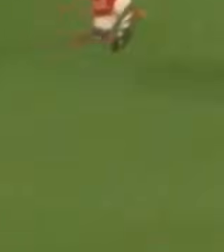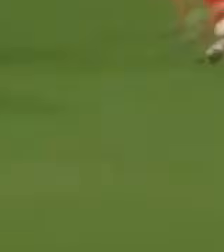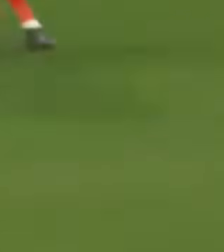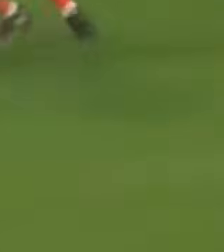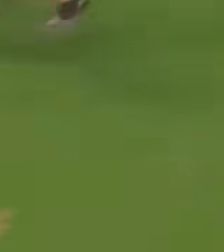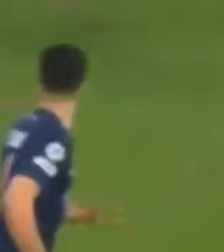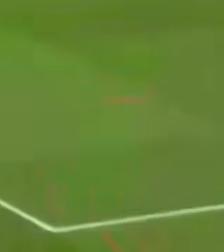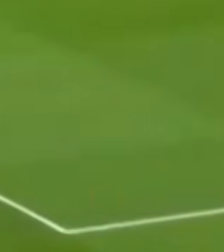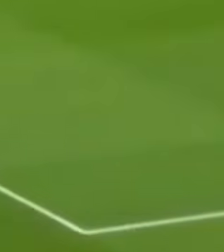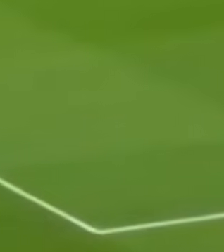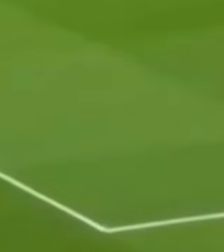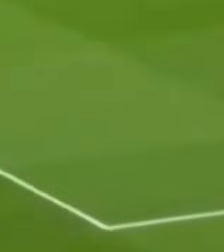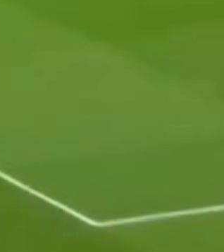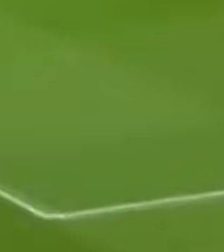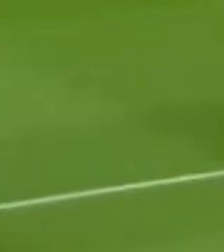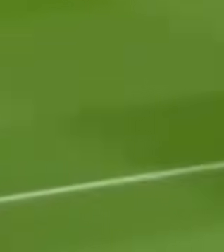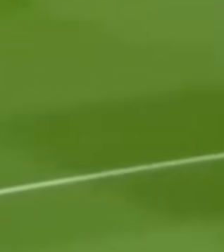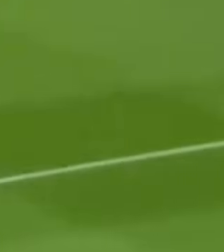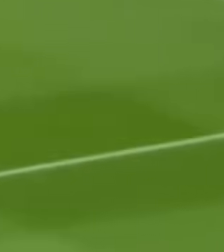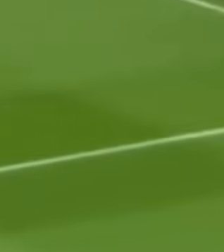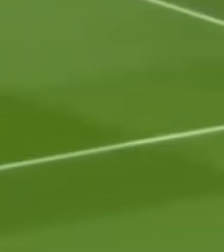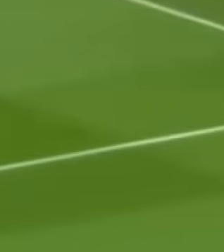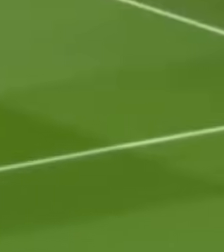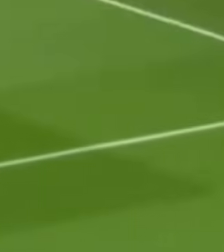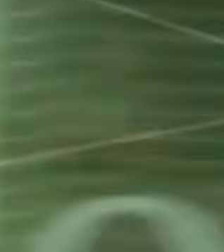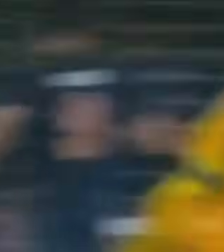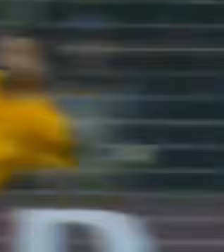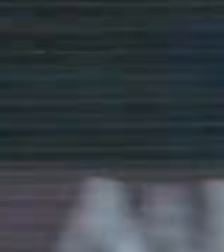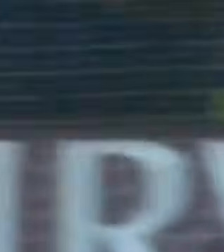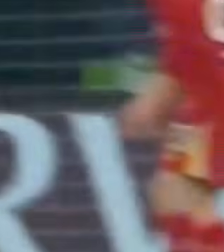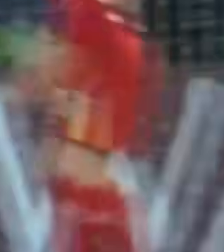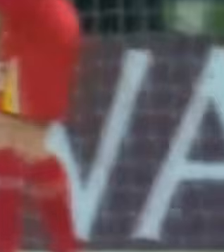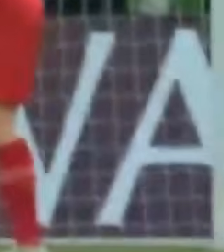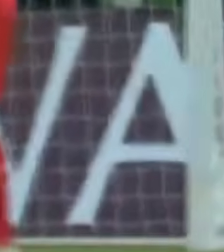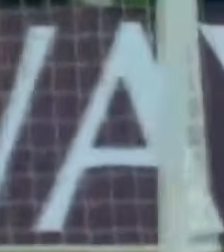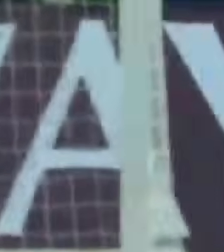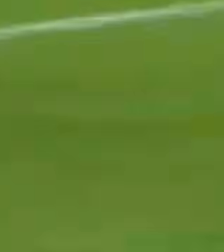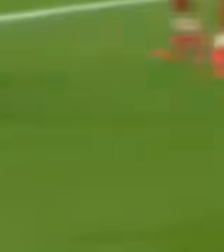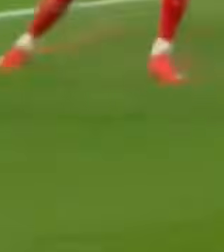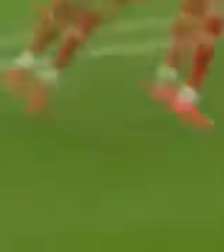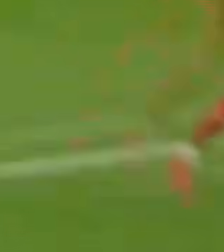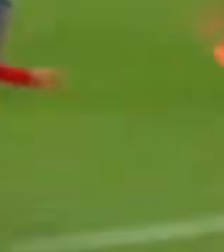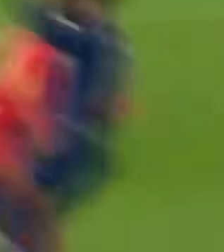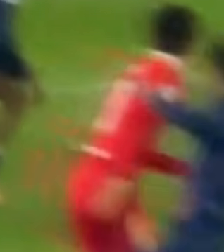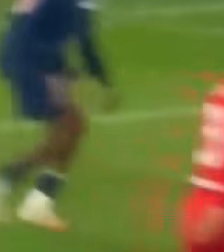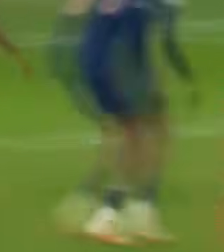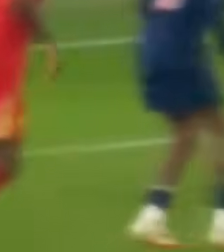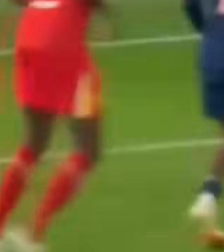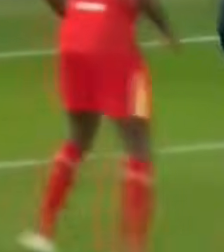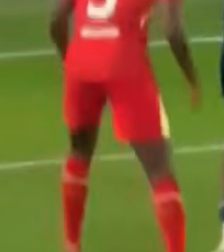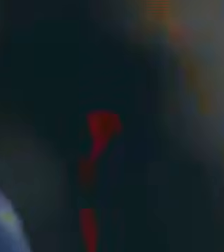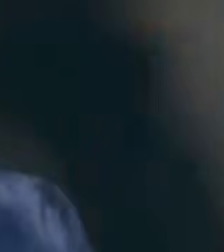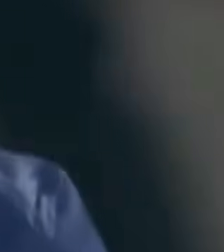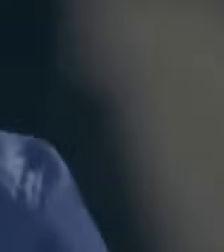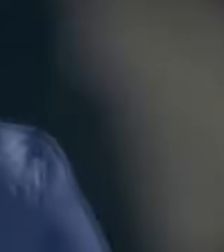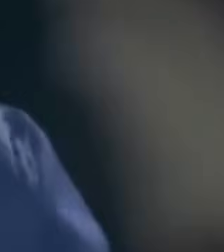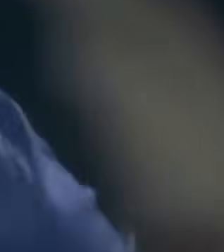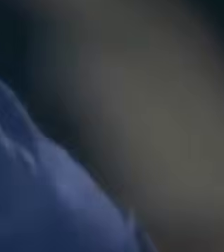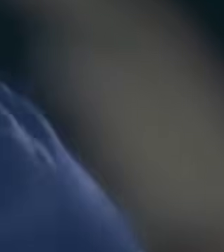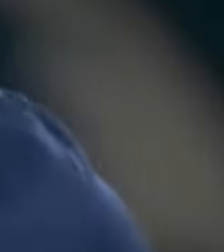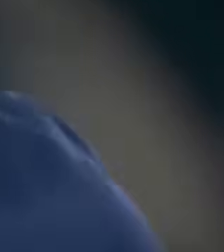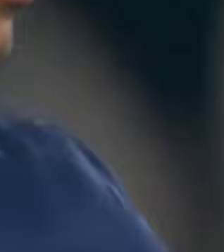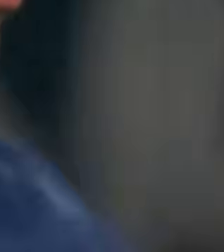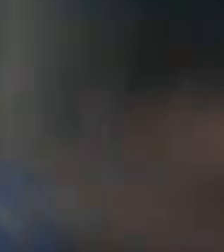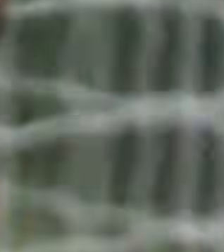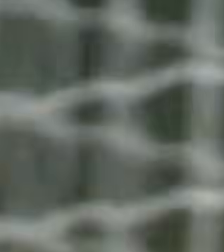Doué to take on Alexander-Arnold and cut inside and hit the shot. Oh, he saved another one. It's an absolute goalkeeping masterclass